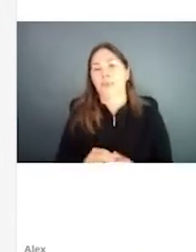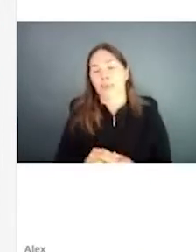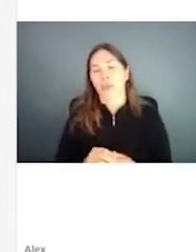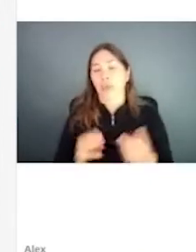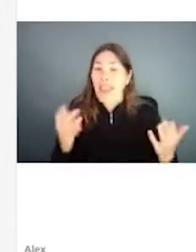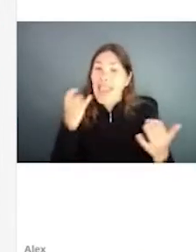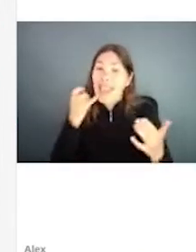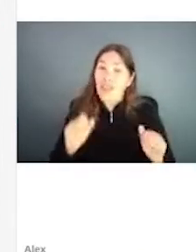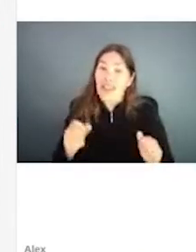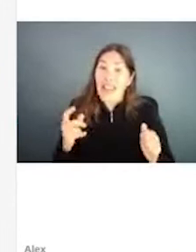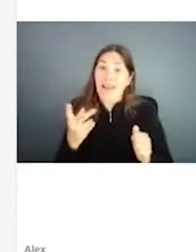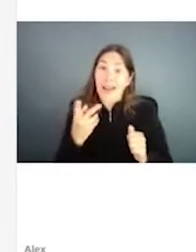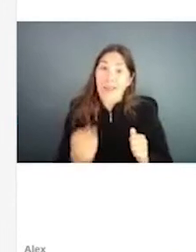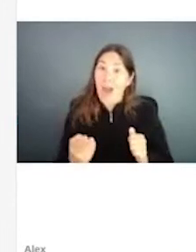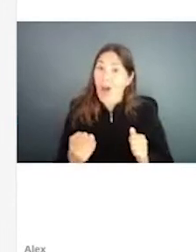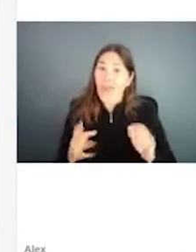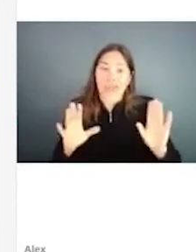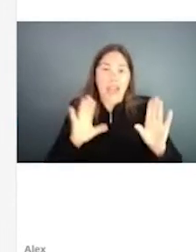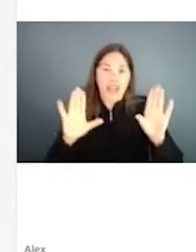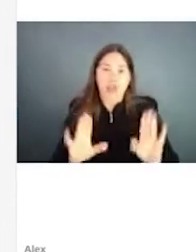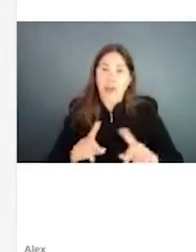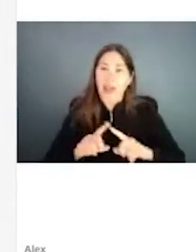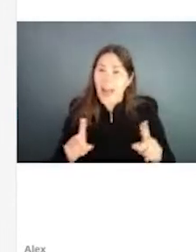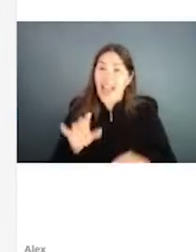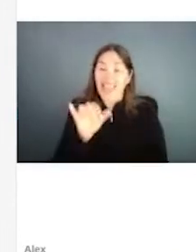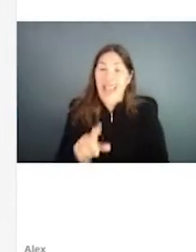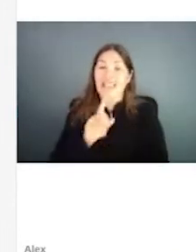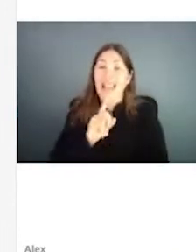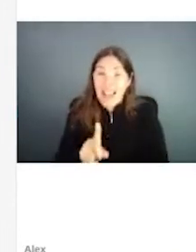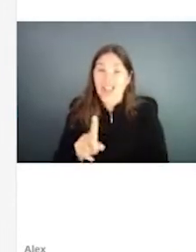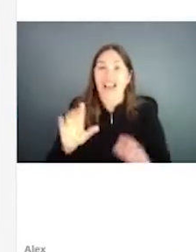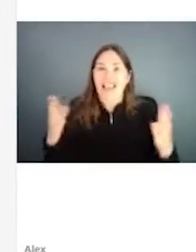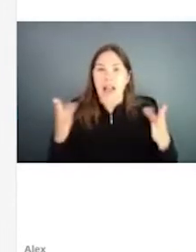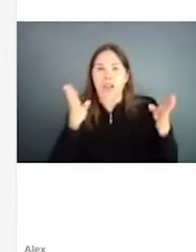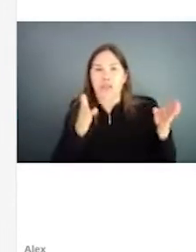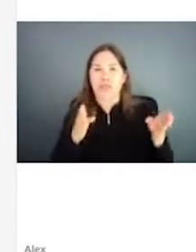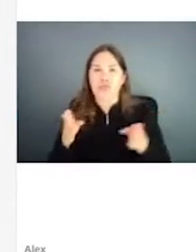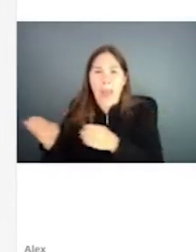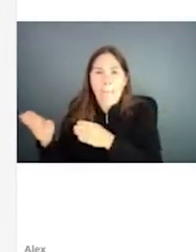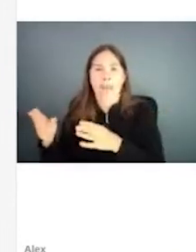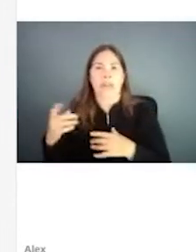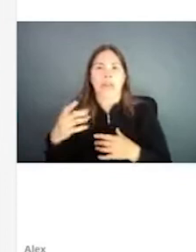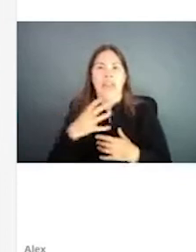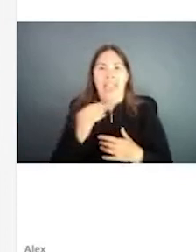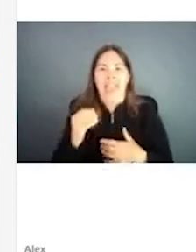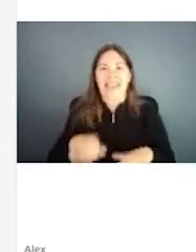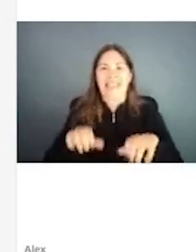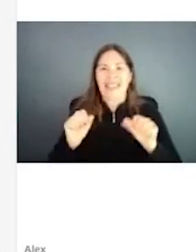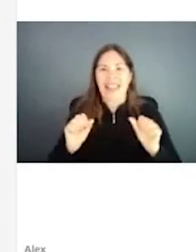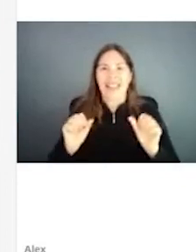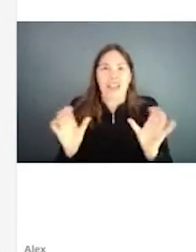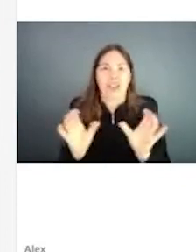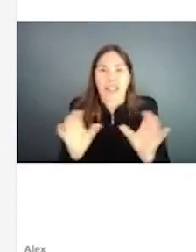you can get both, that's great as well. But this is what actually allows you to prep for and take the credentials either